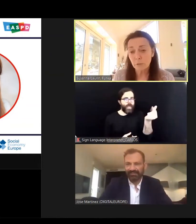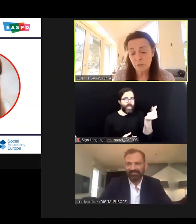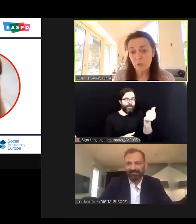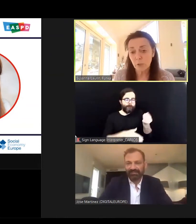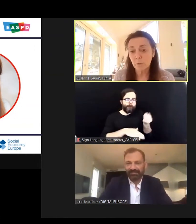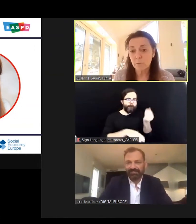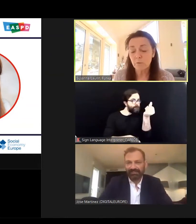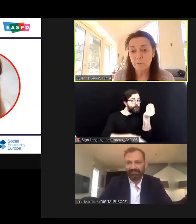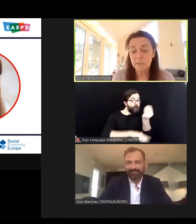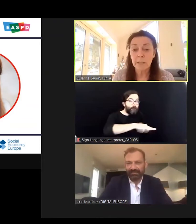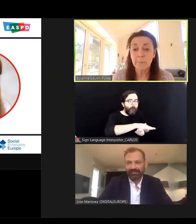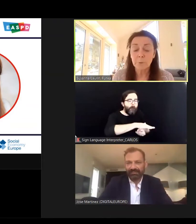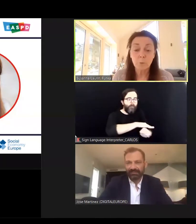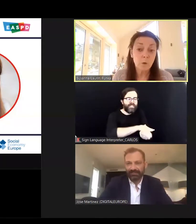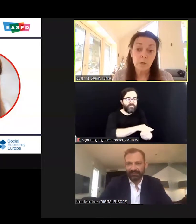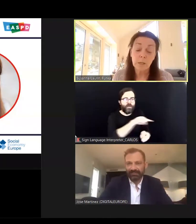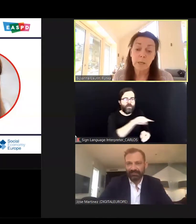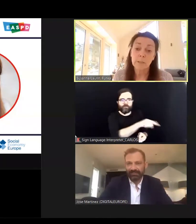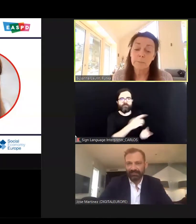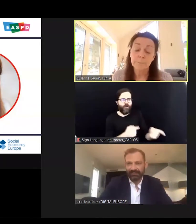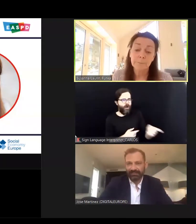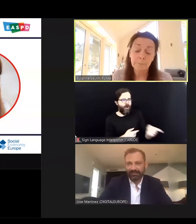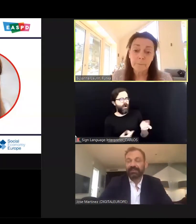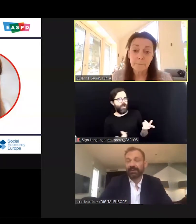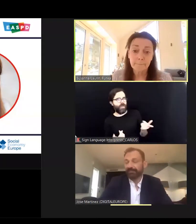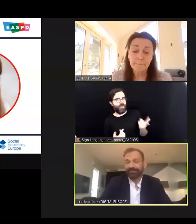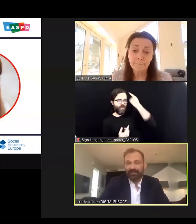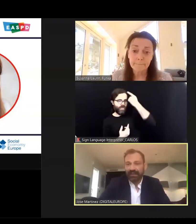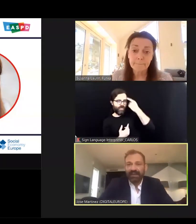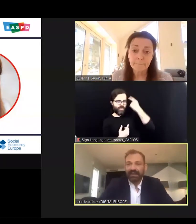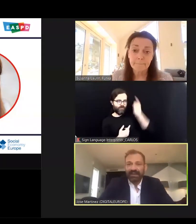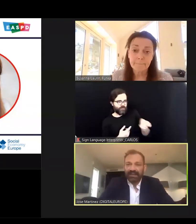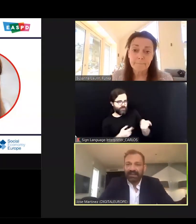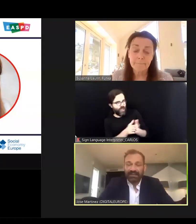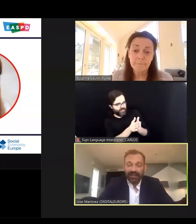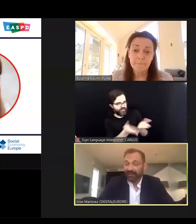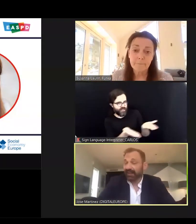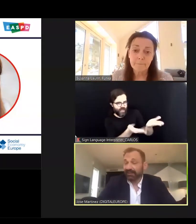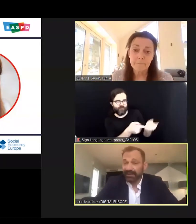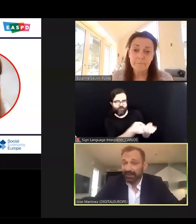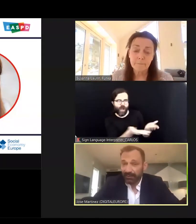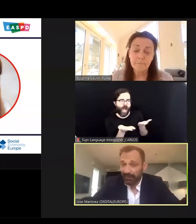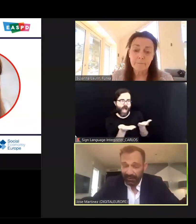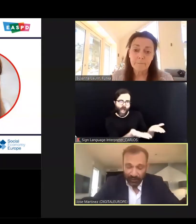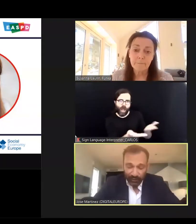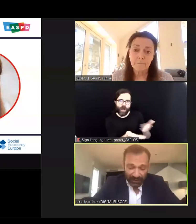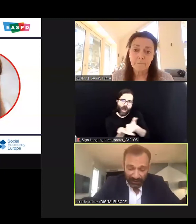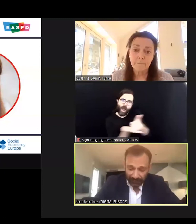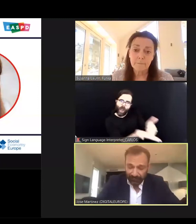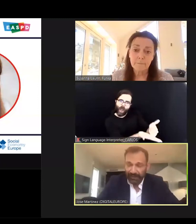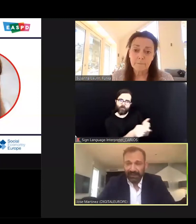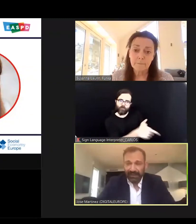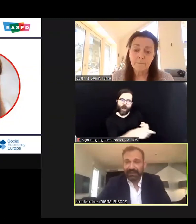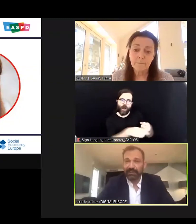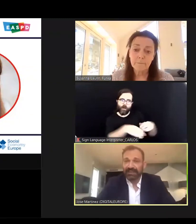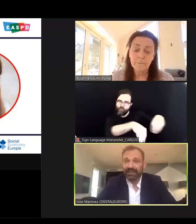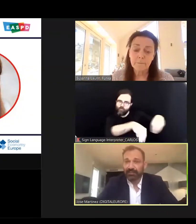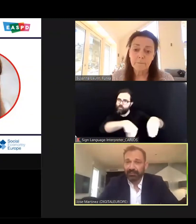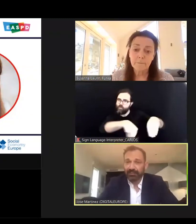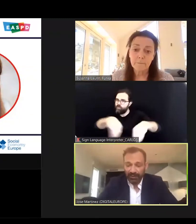have statistics, but my gut feeling is that the majority of them really need to start working on improving their accessibility. At least